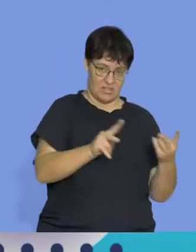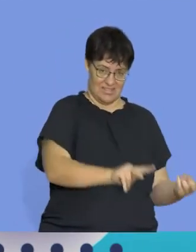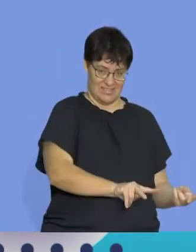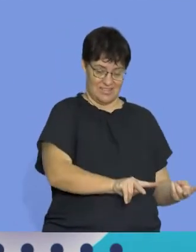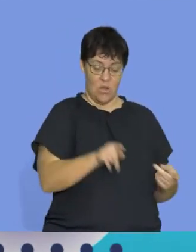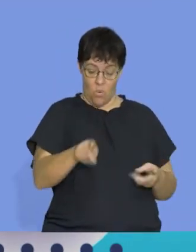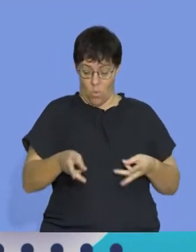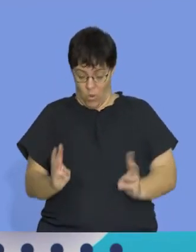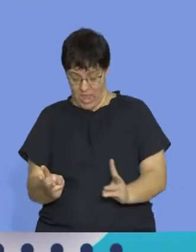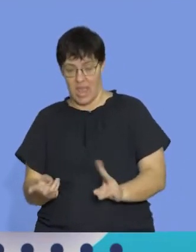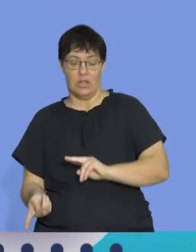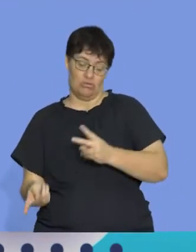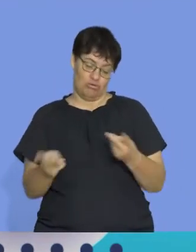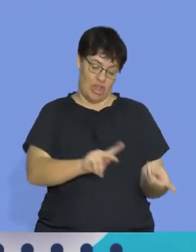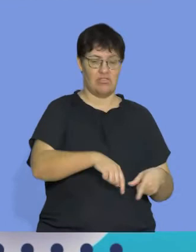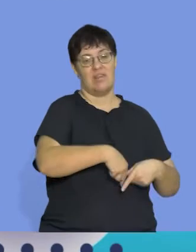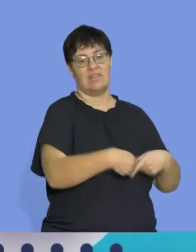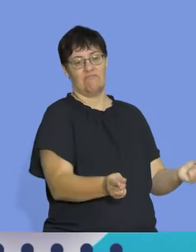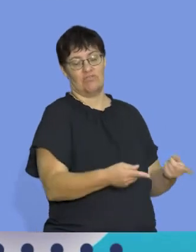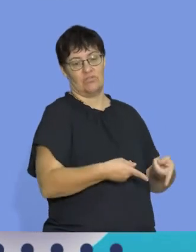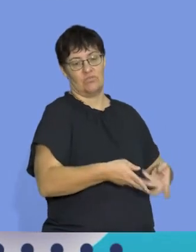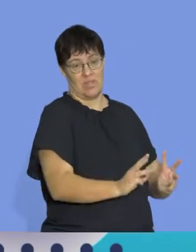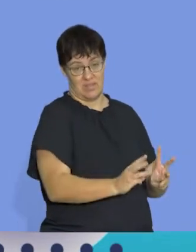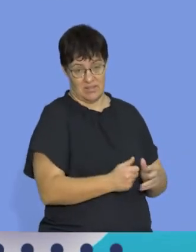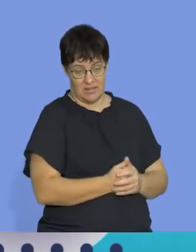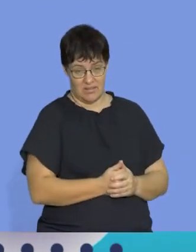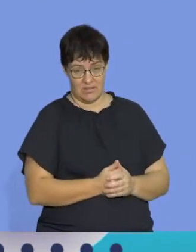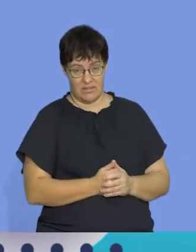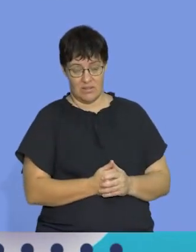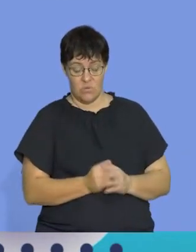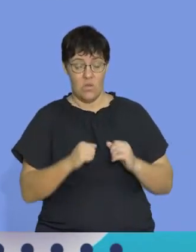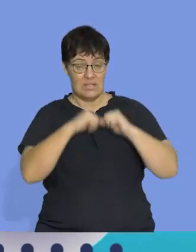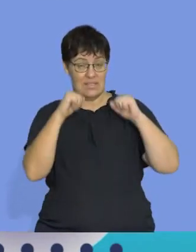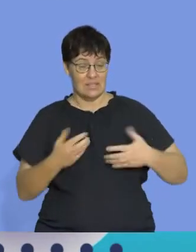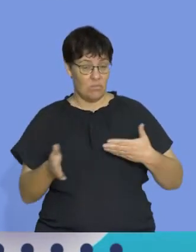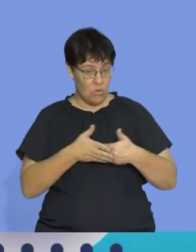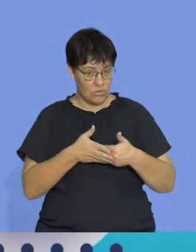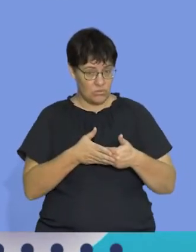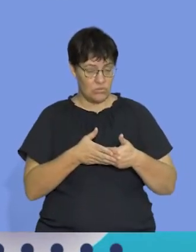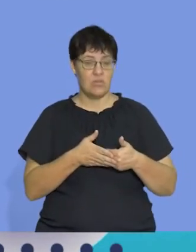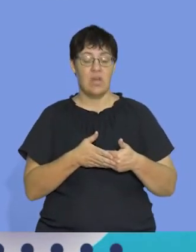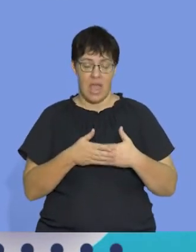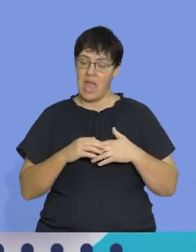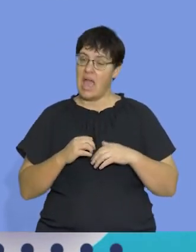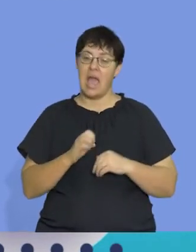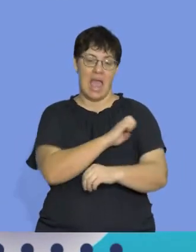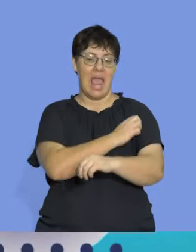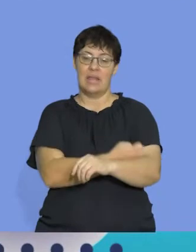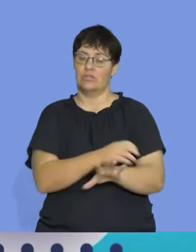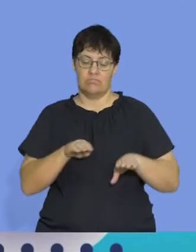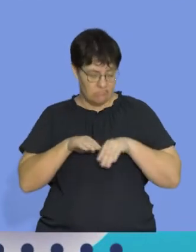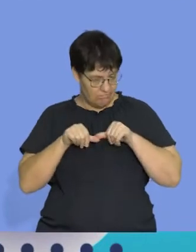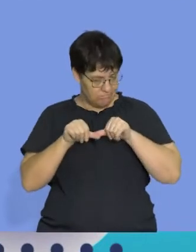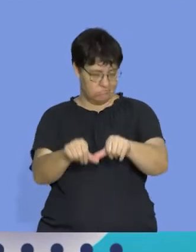form of energy to the other. So in any closed system, the amount of energy remains the same. We don't create energy in